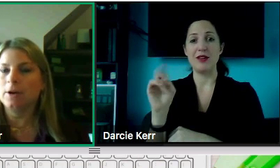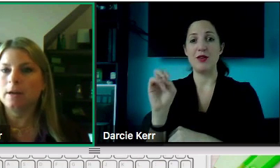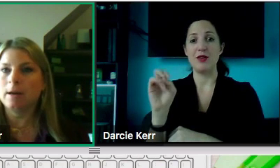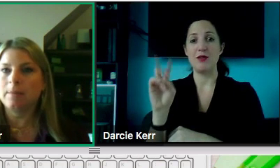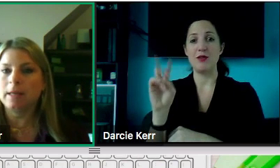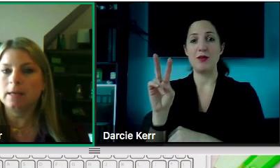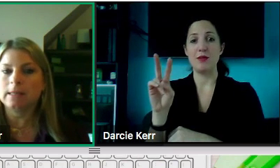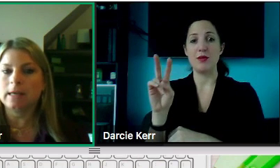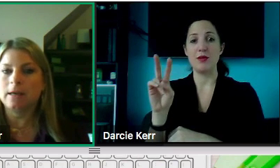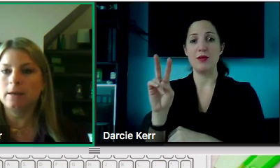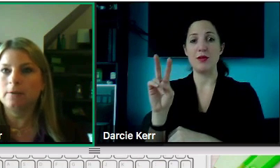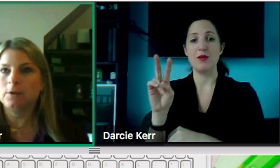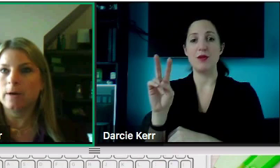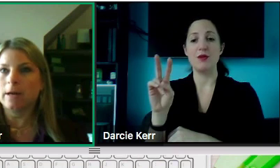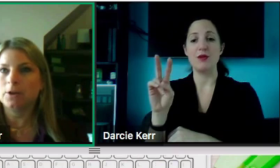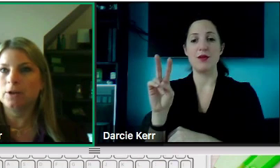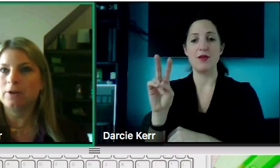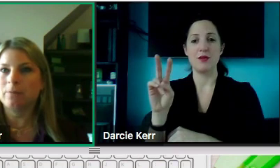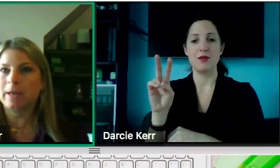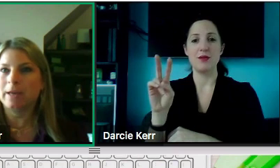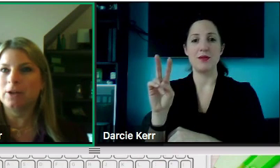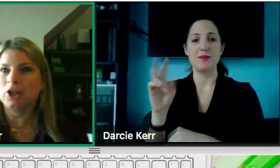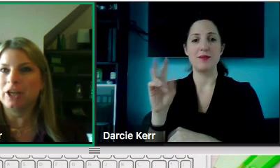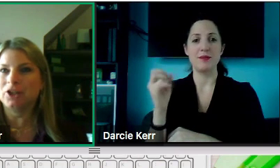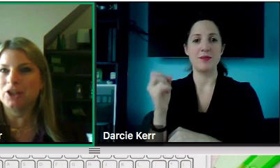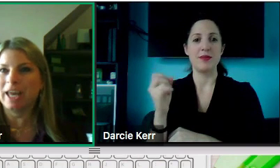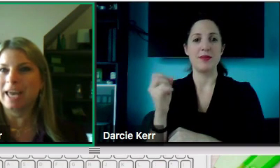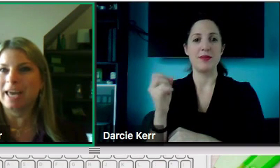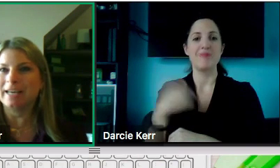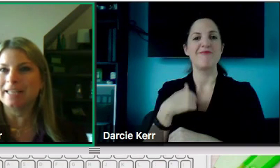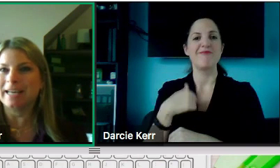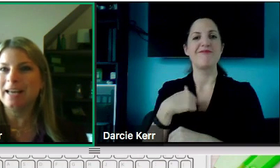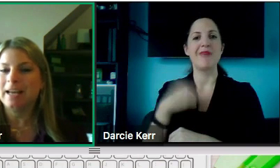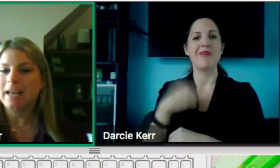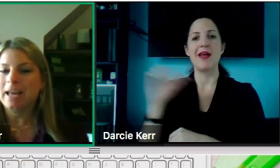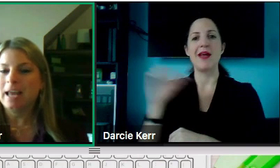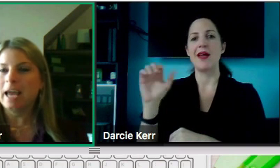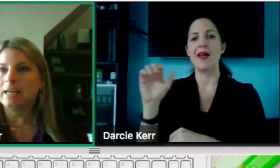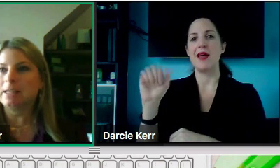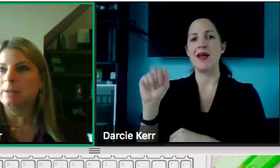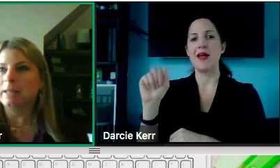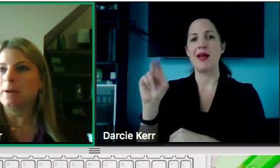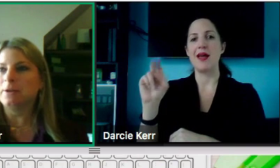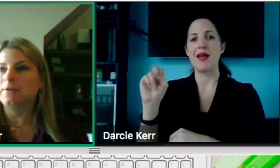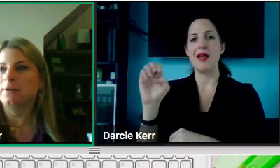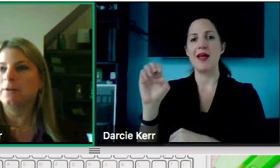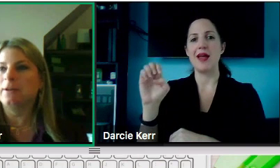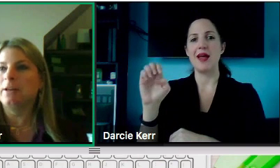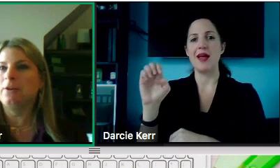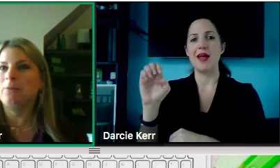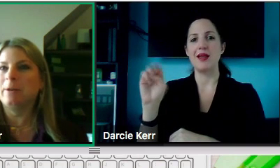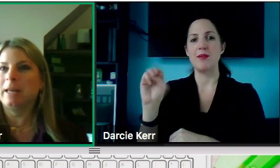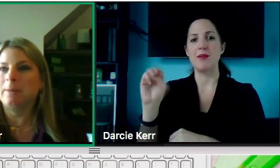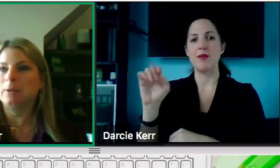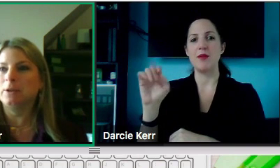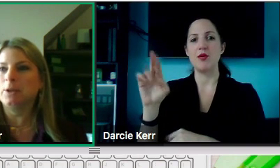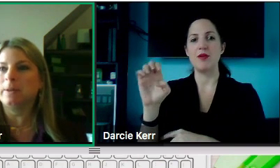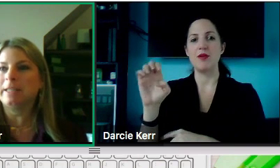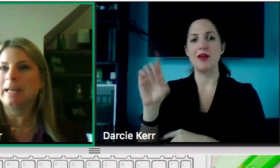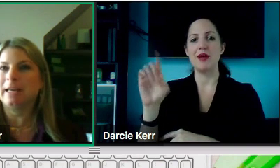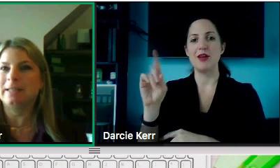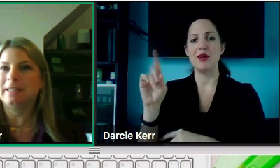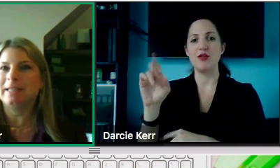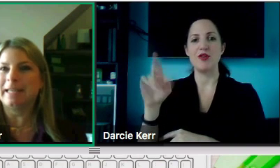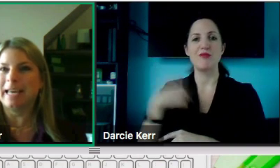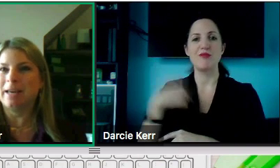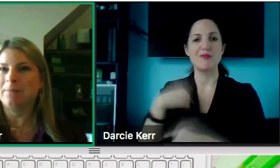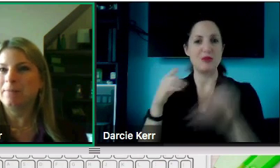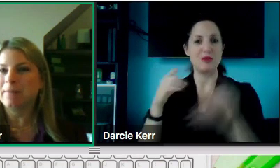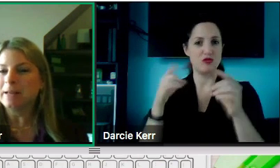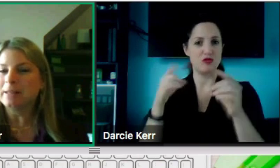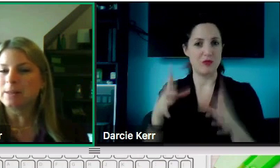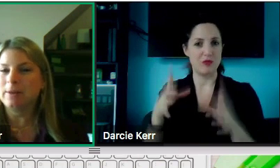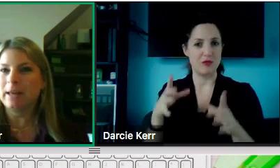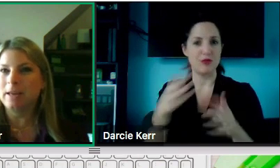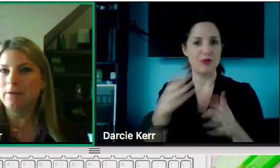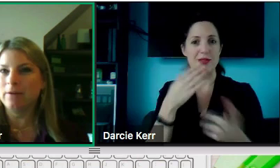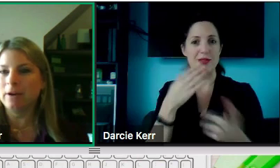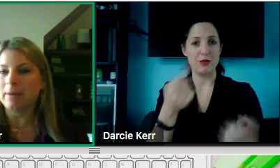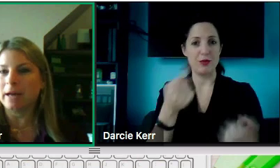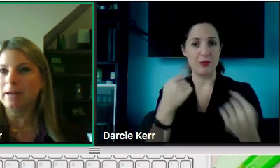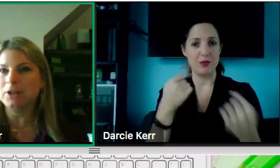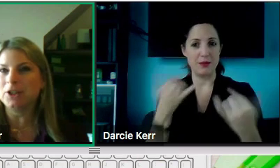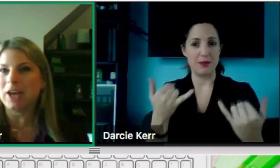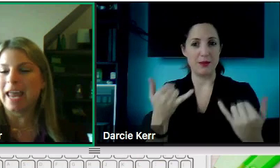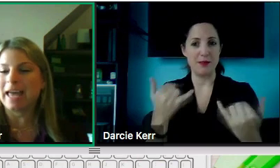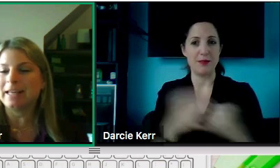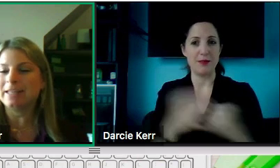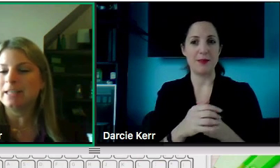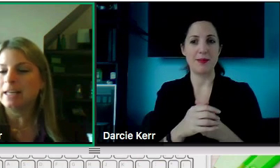I'm Anne-Marie Edgar, and I'm the Executive Director of Make a Change Canada, and it's really wonderful that you've been able to attend today.